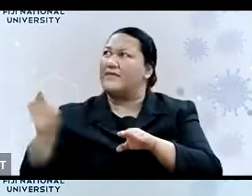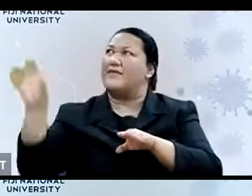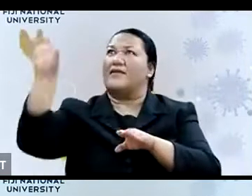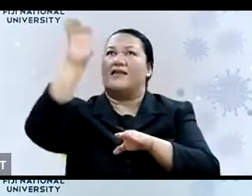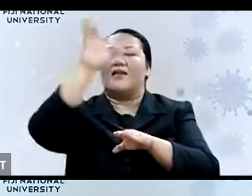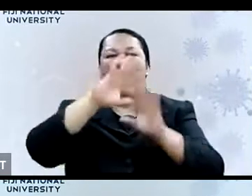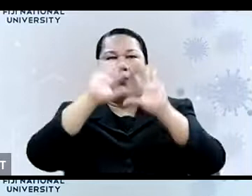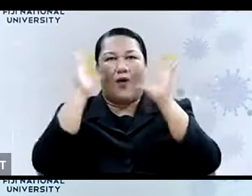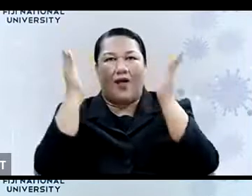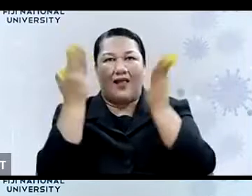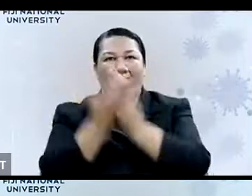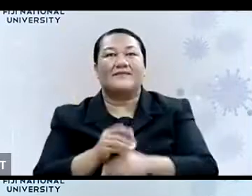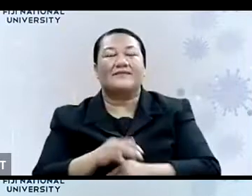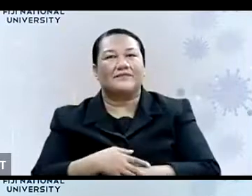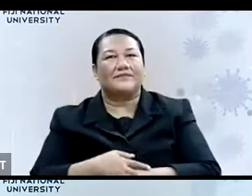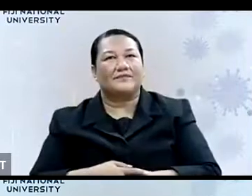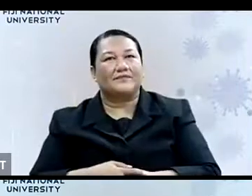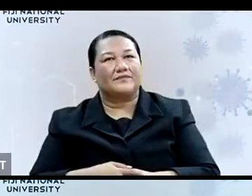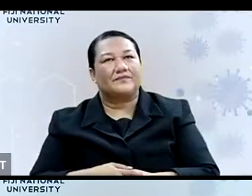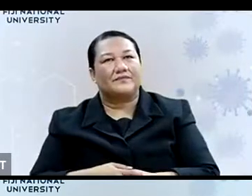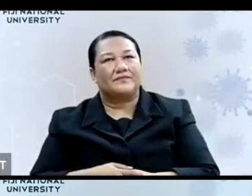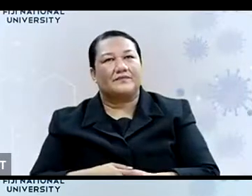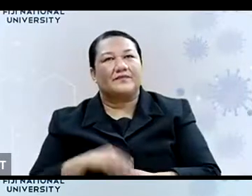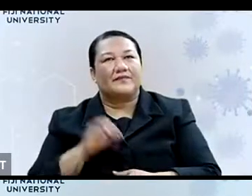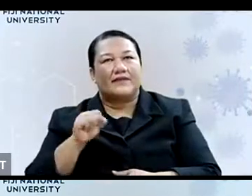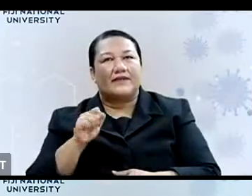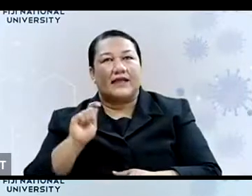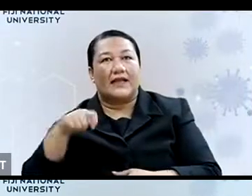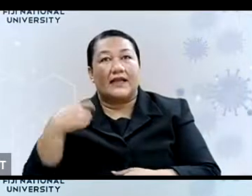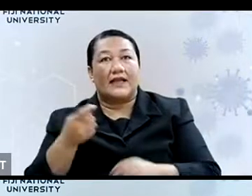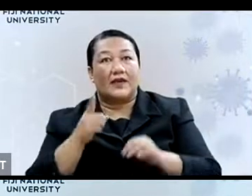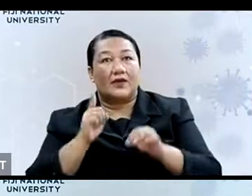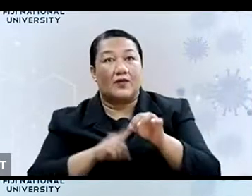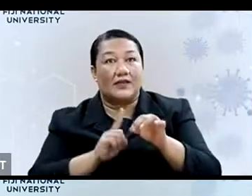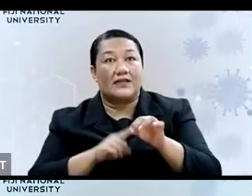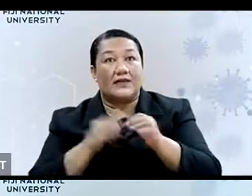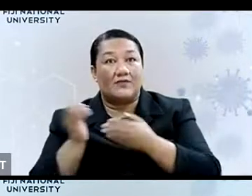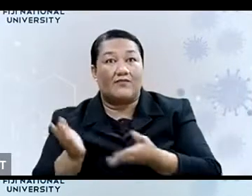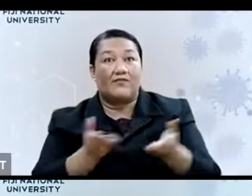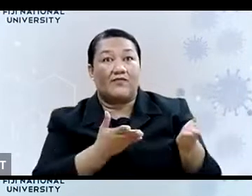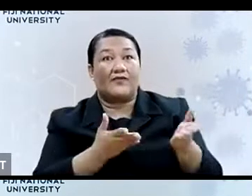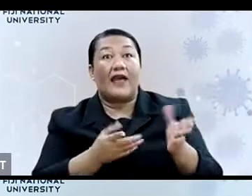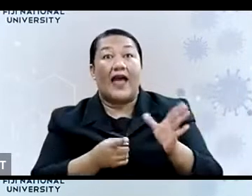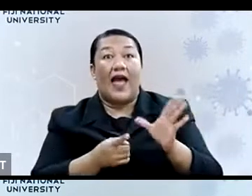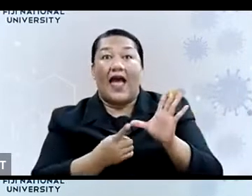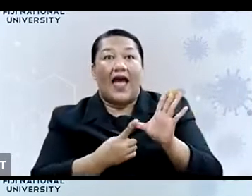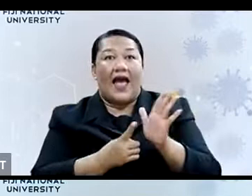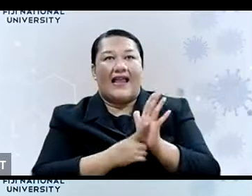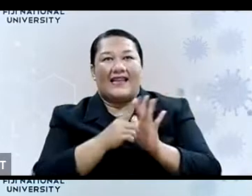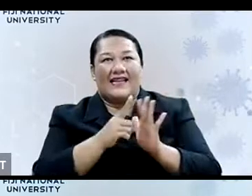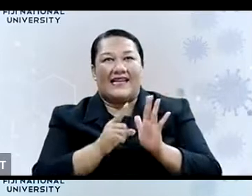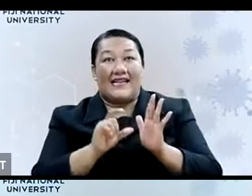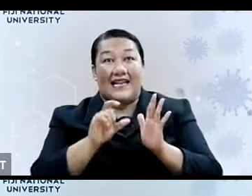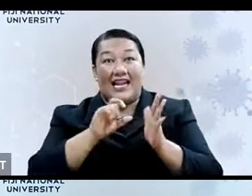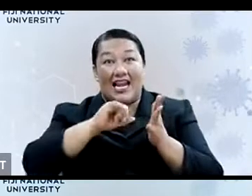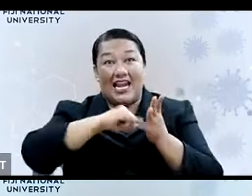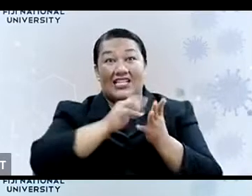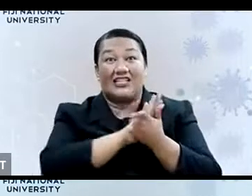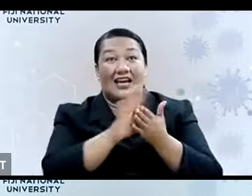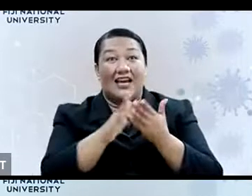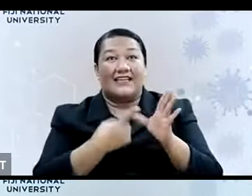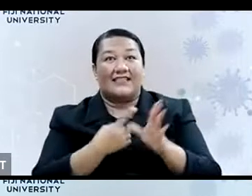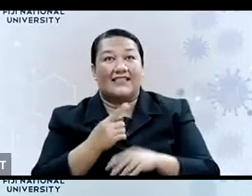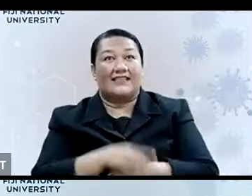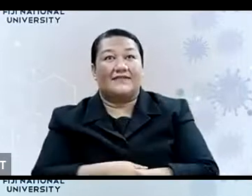Thank you, that's clear. The next question may be to both James and Alicia, and this has to do with the test and the test positivity rate.